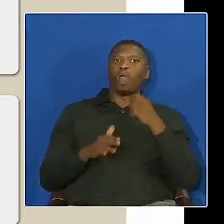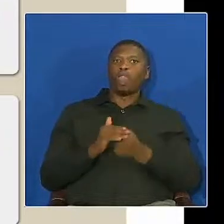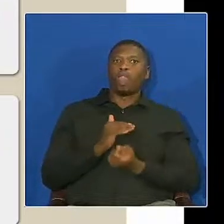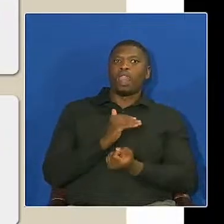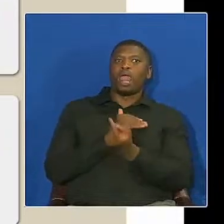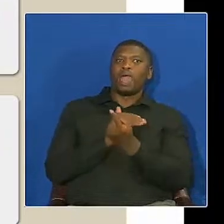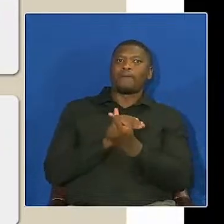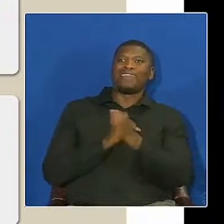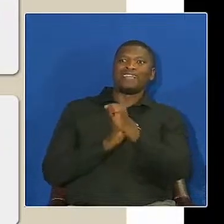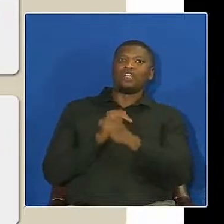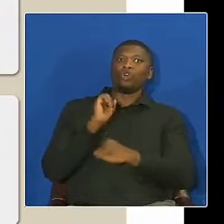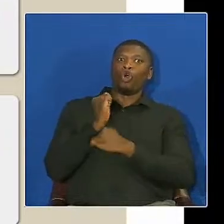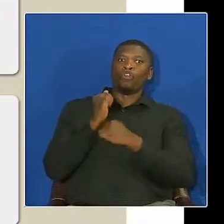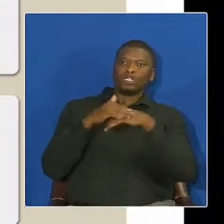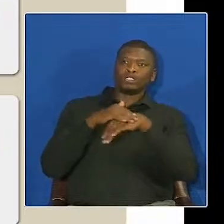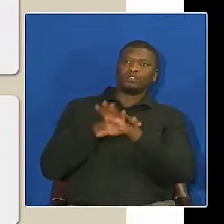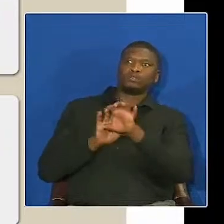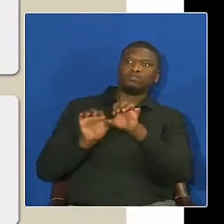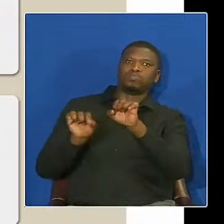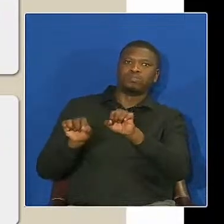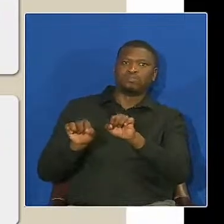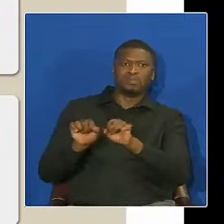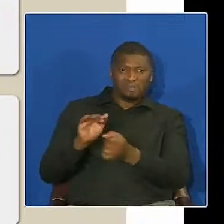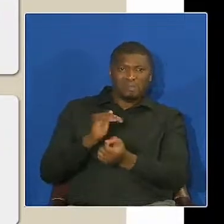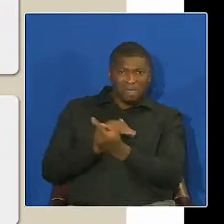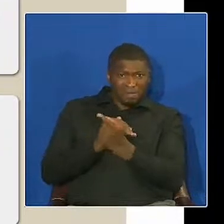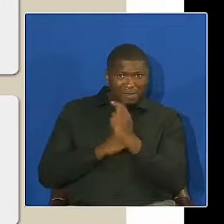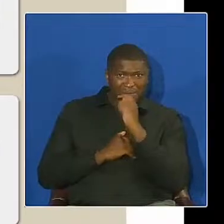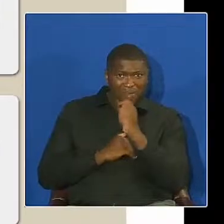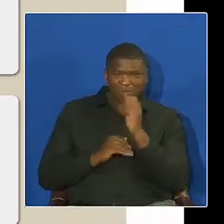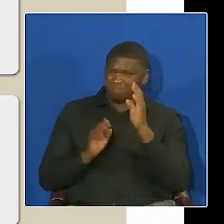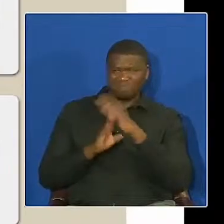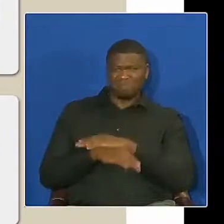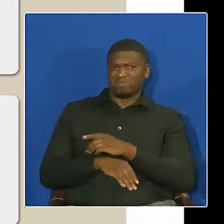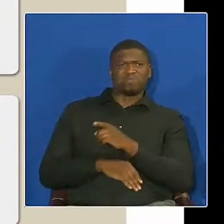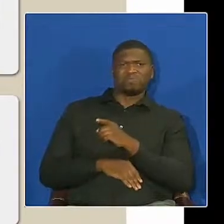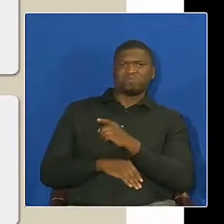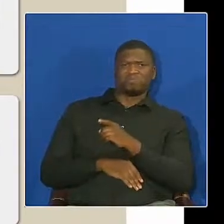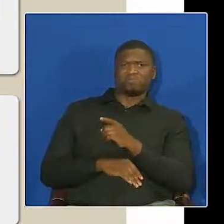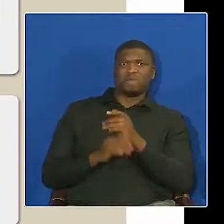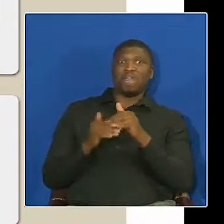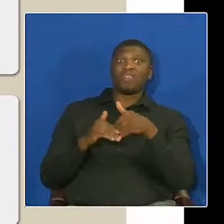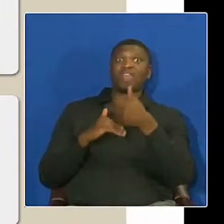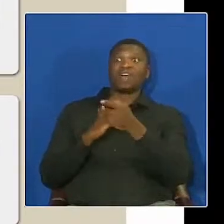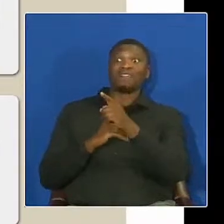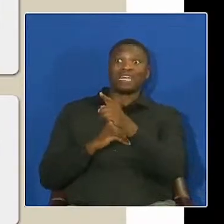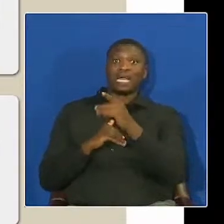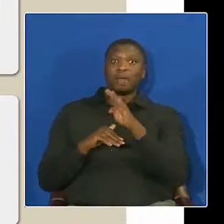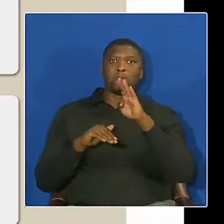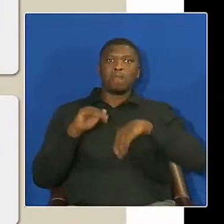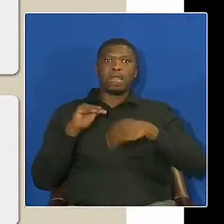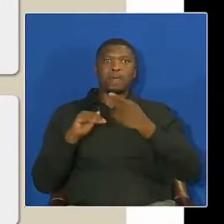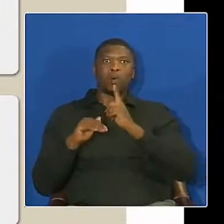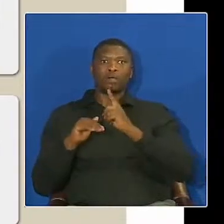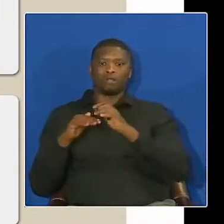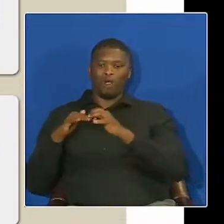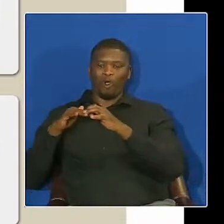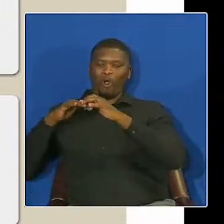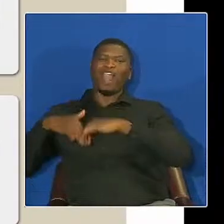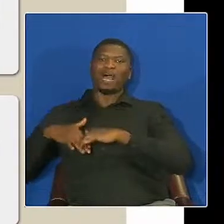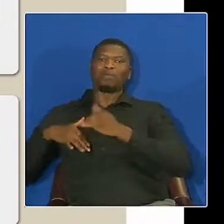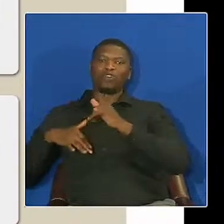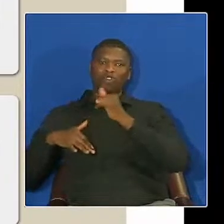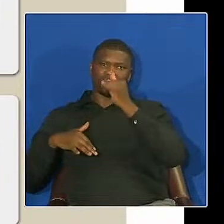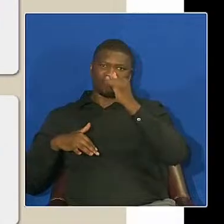raided, which did not happen. He then blamed the collapse of crime intelligence at the hands